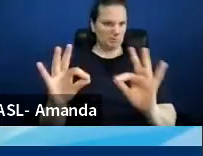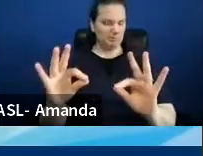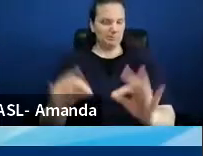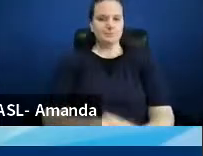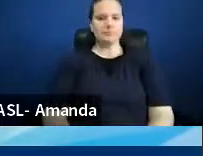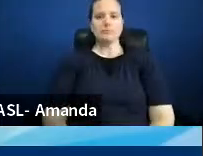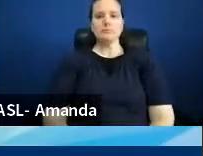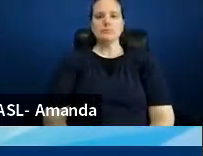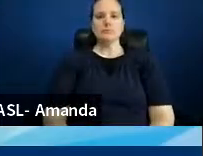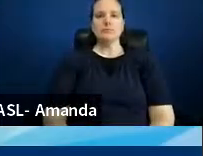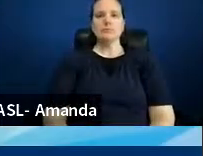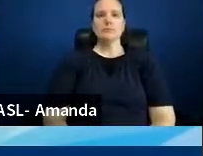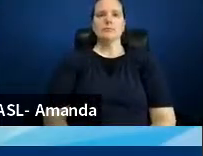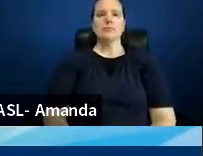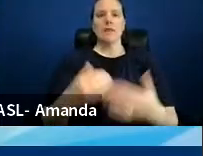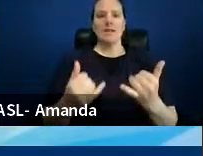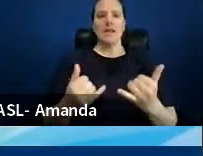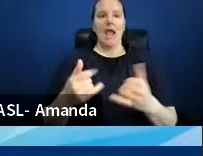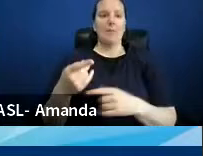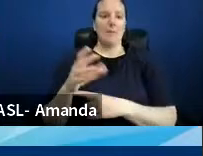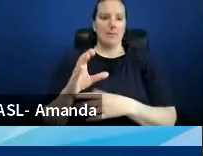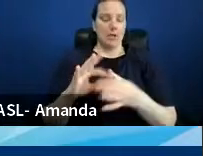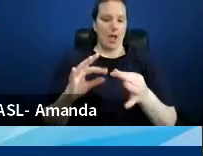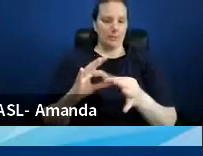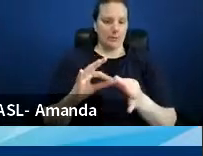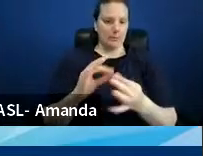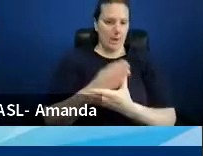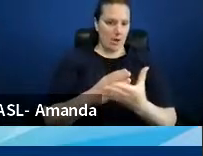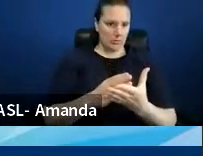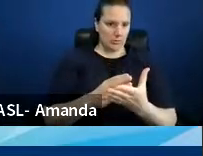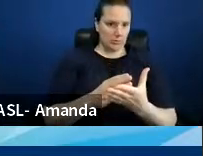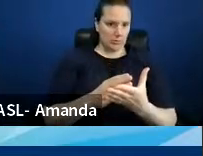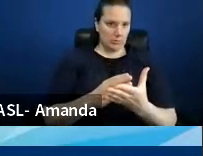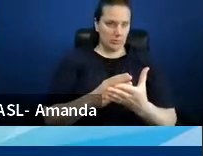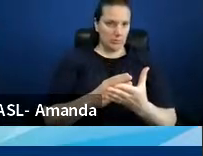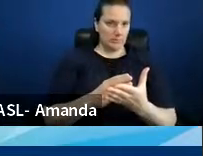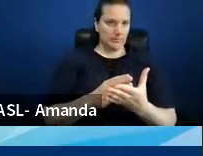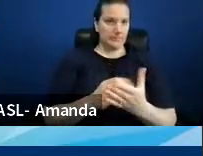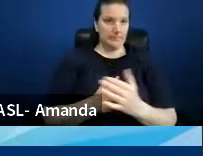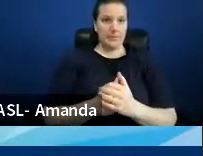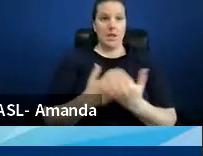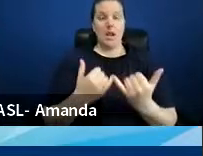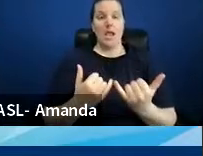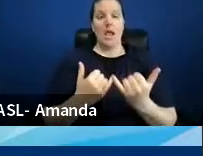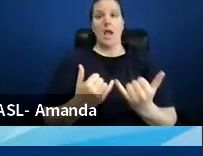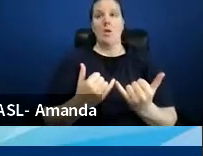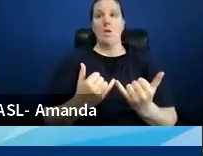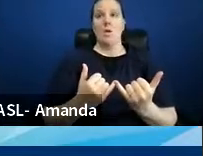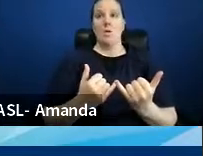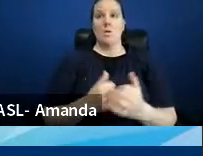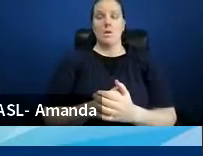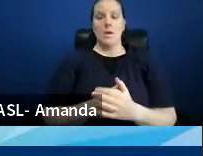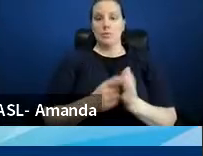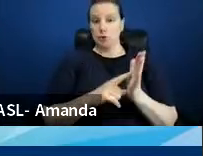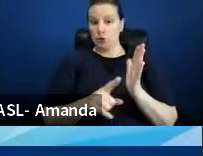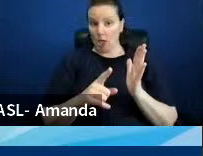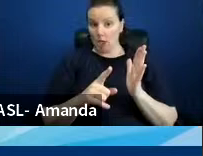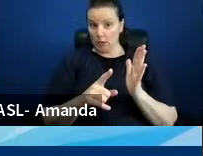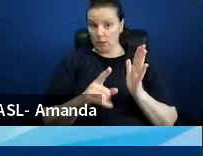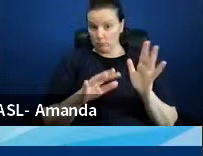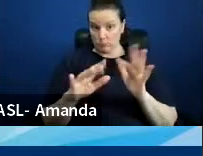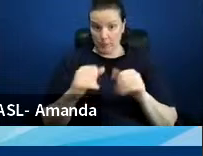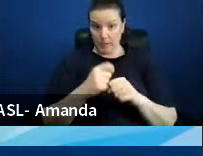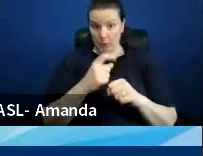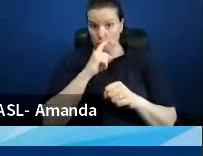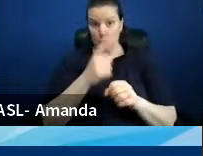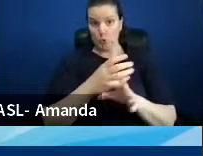We're now going to move into the public comment portion of the period. So I'm going to make sure that everybody here